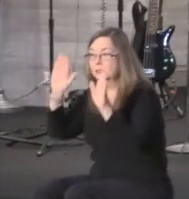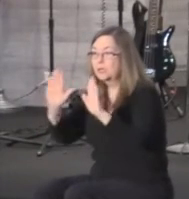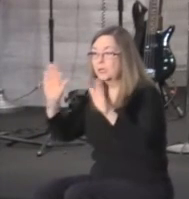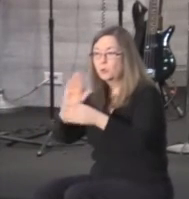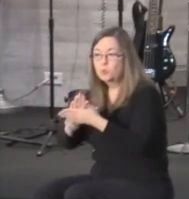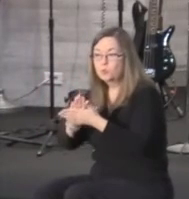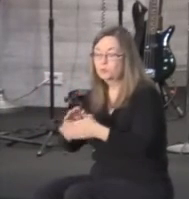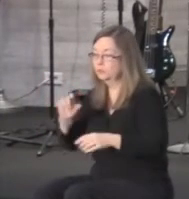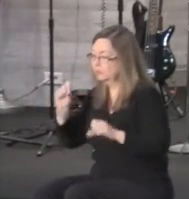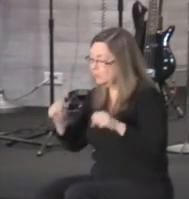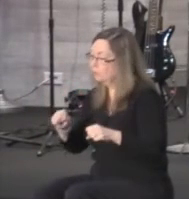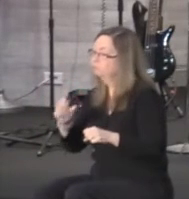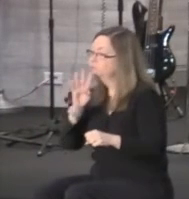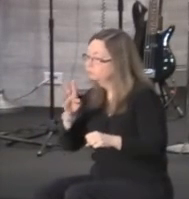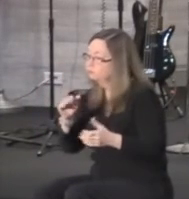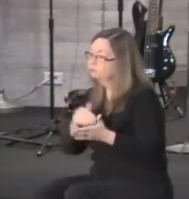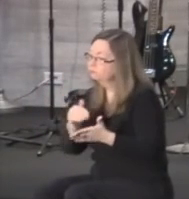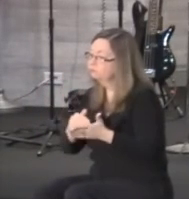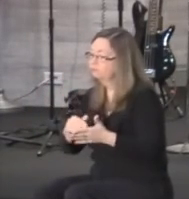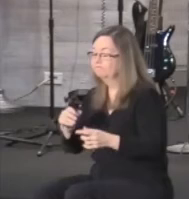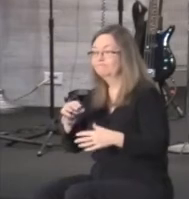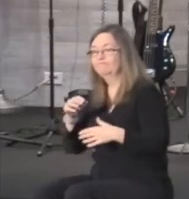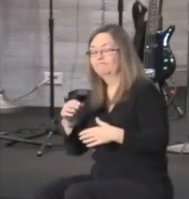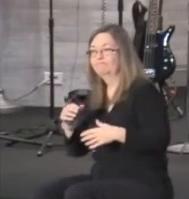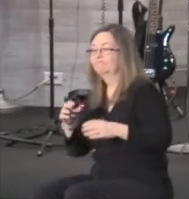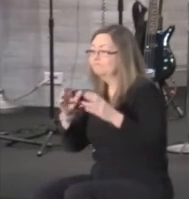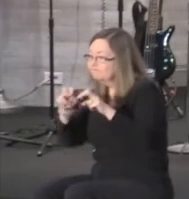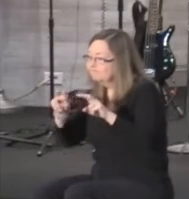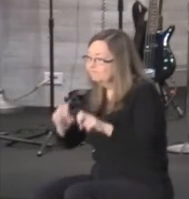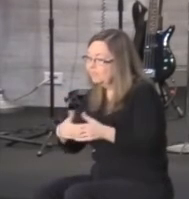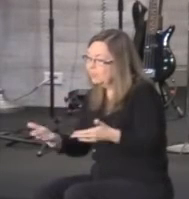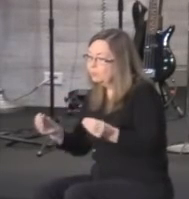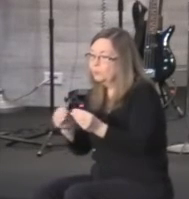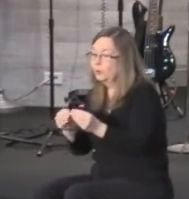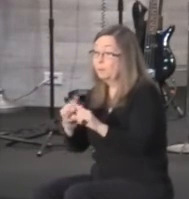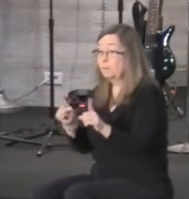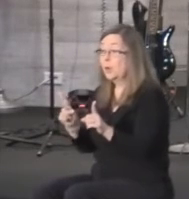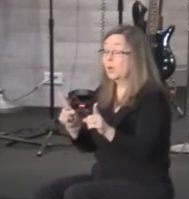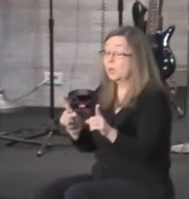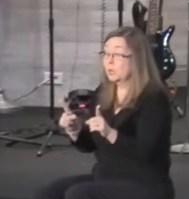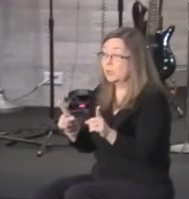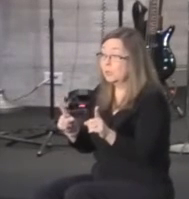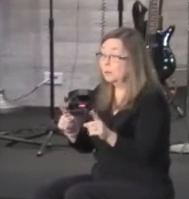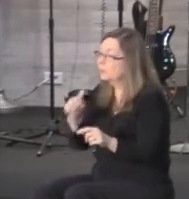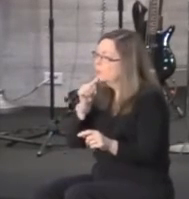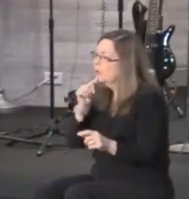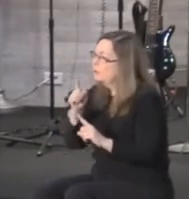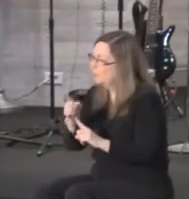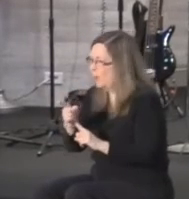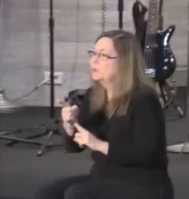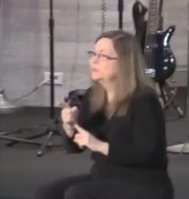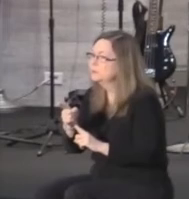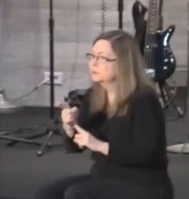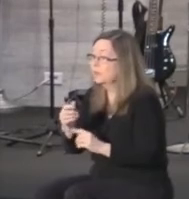things more often and you can bring things up and flesh things out a little more. But it's in more of those private moments, and I can tell